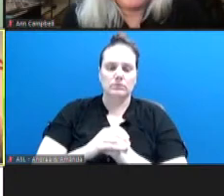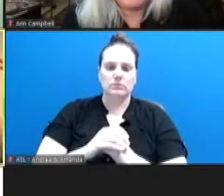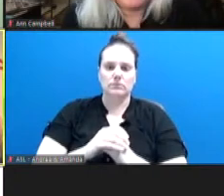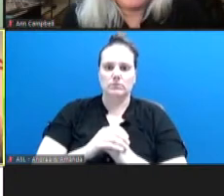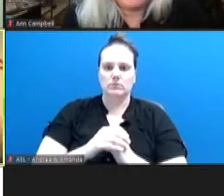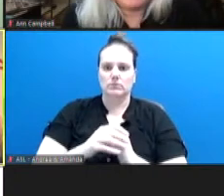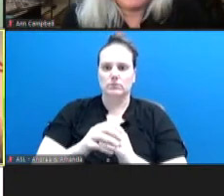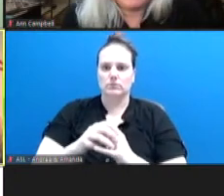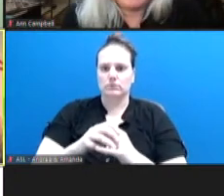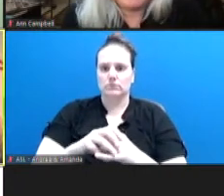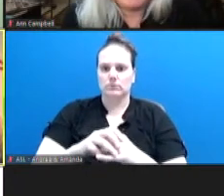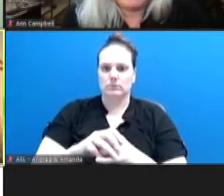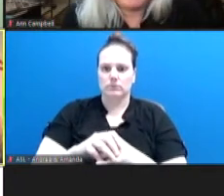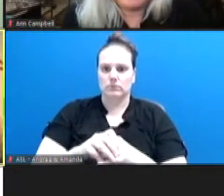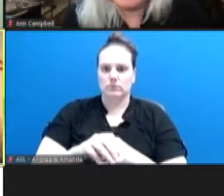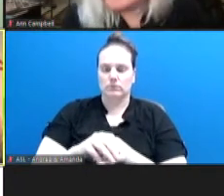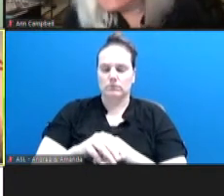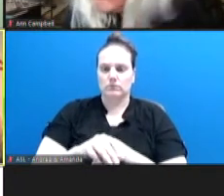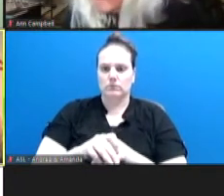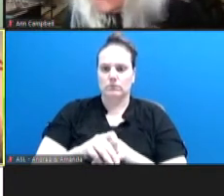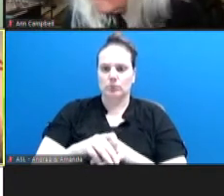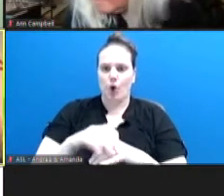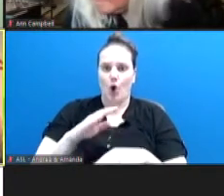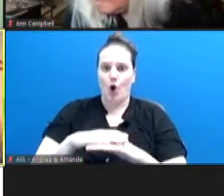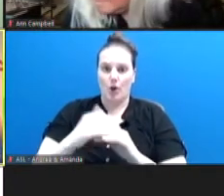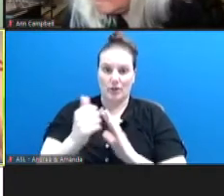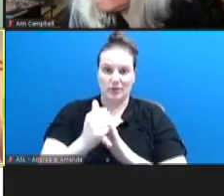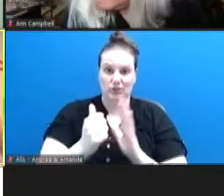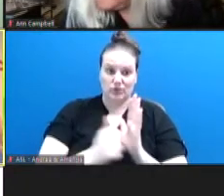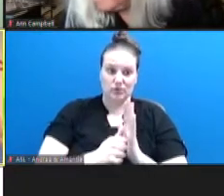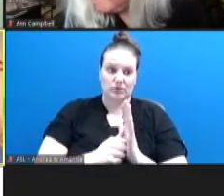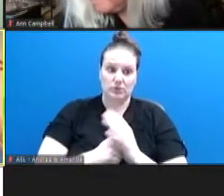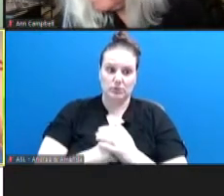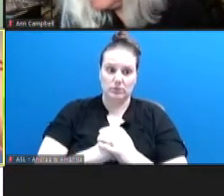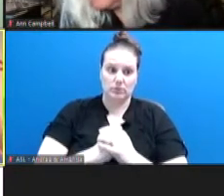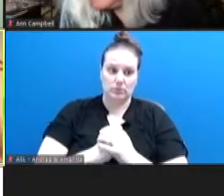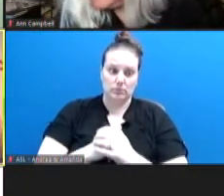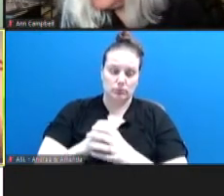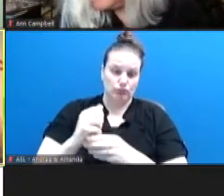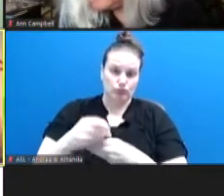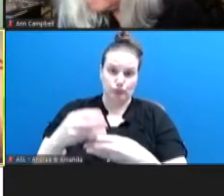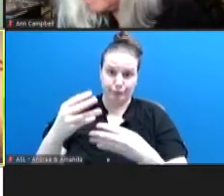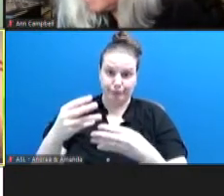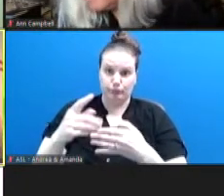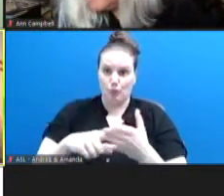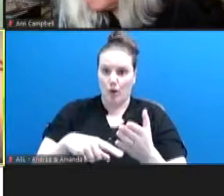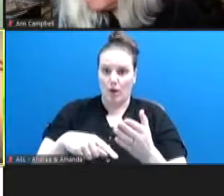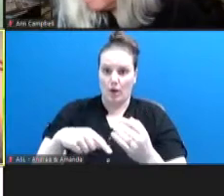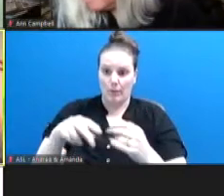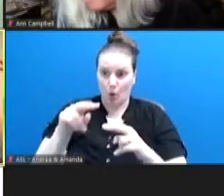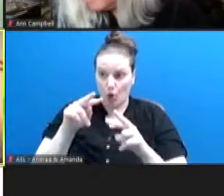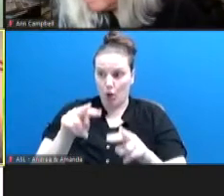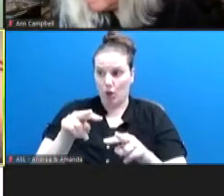So on the agenda, let me just bring up what I was looking